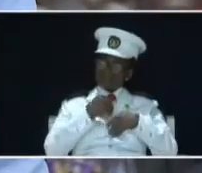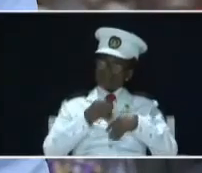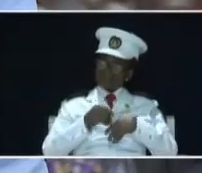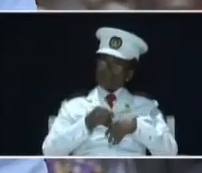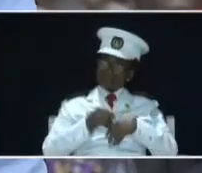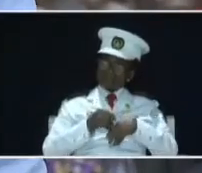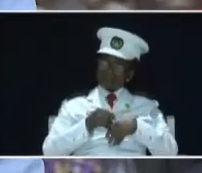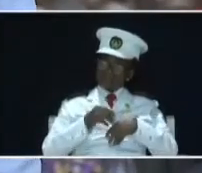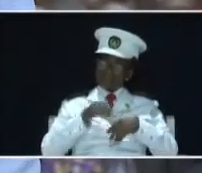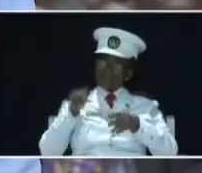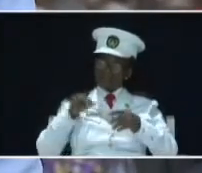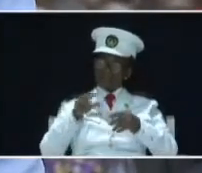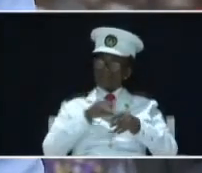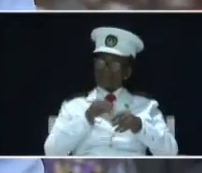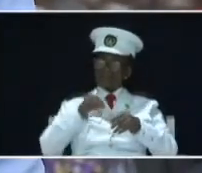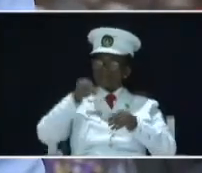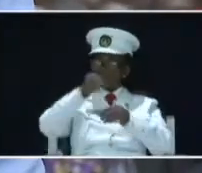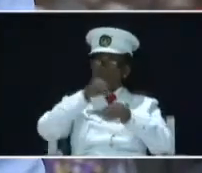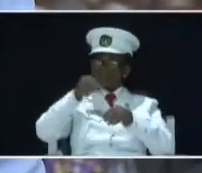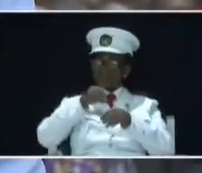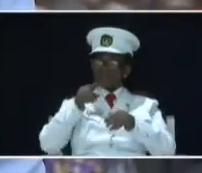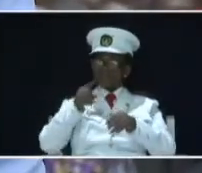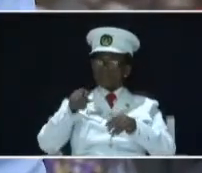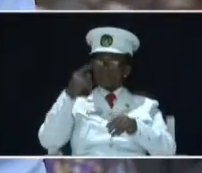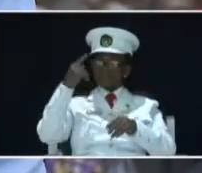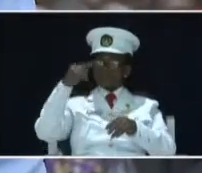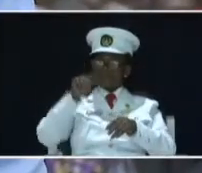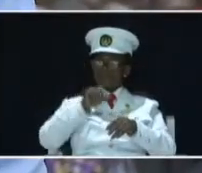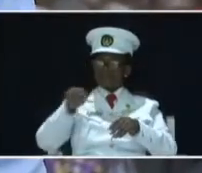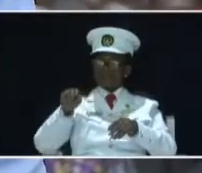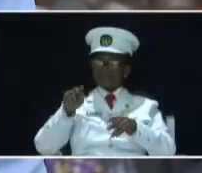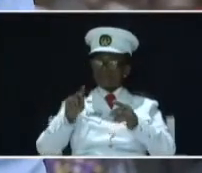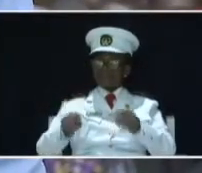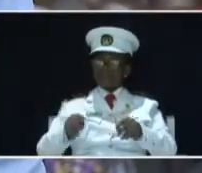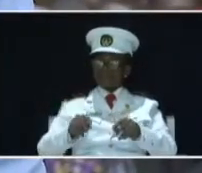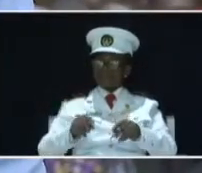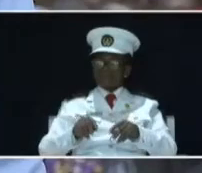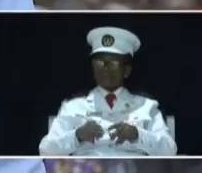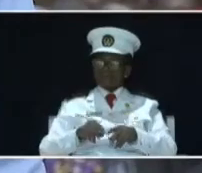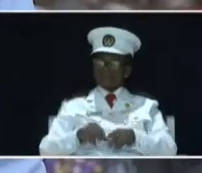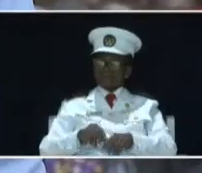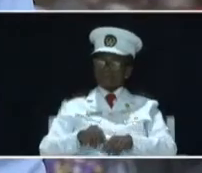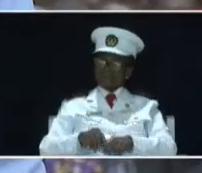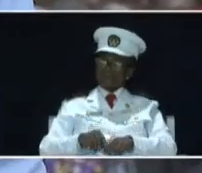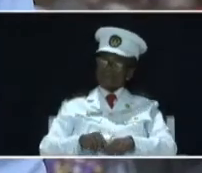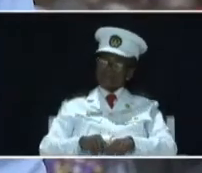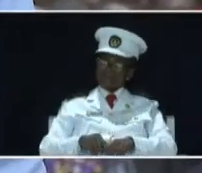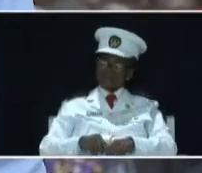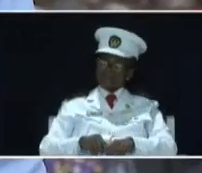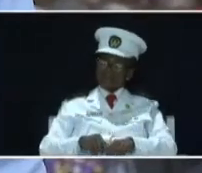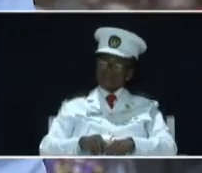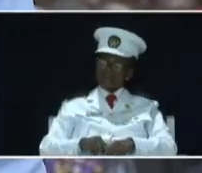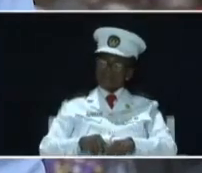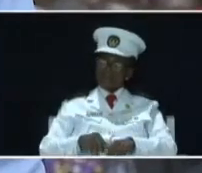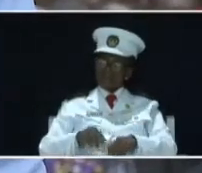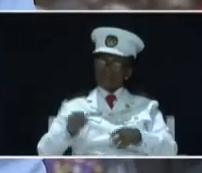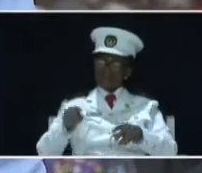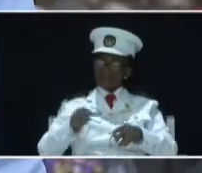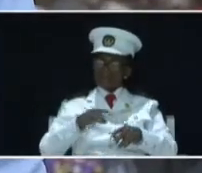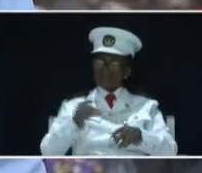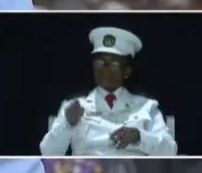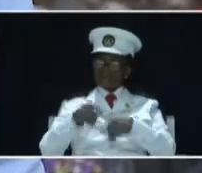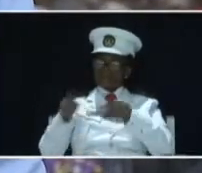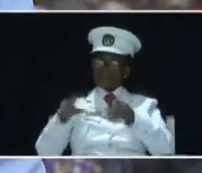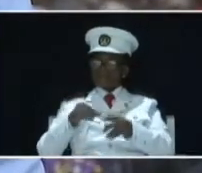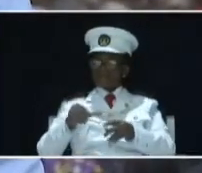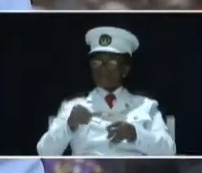for a particular purpose, that you go bring forth fruit and then make sure your fruit